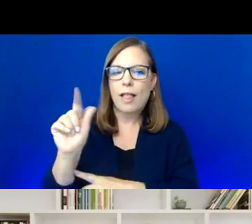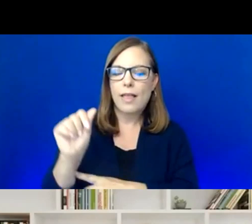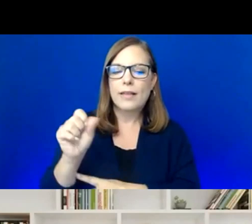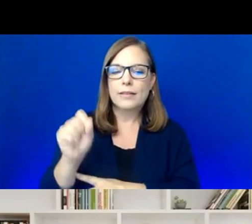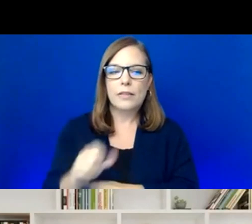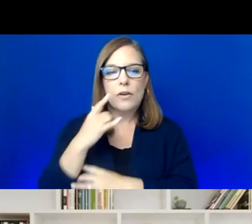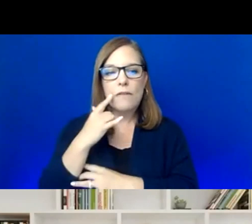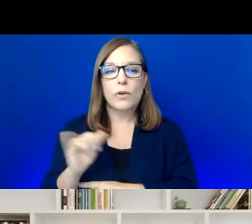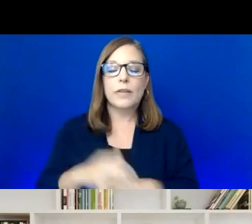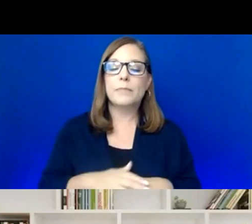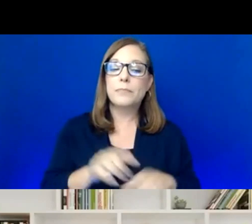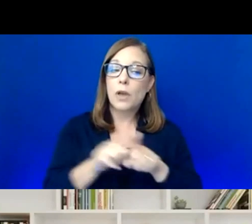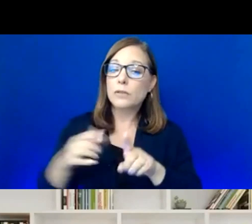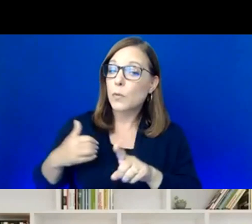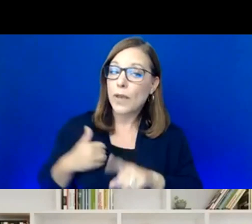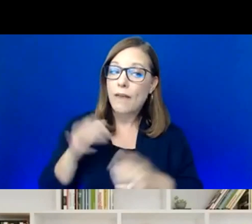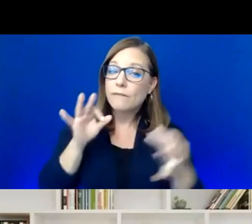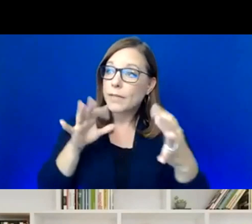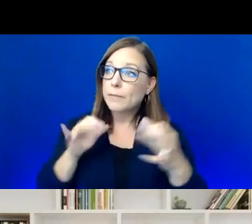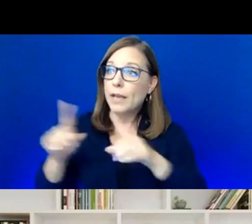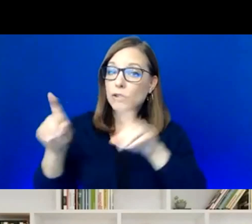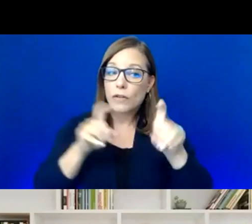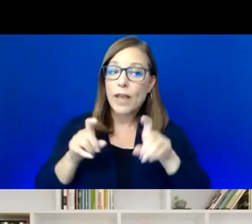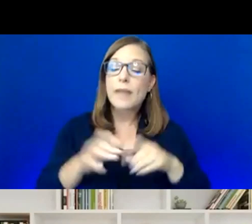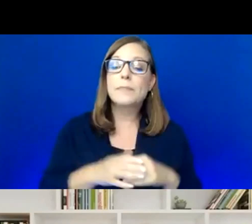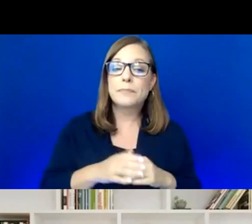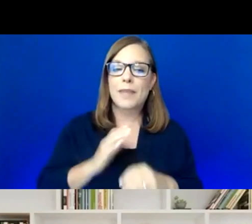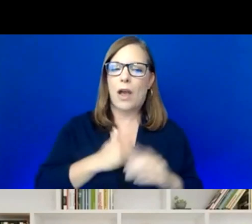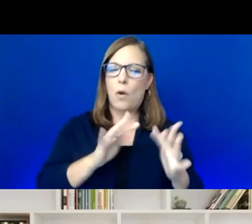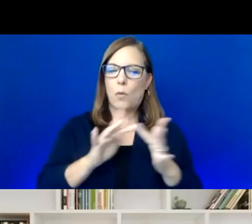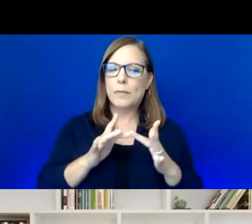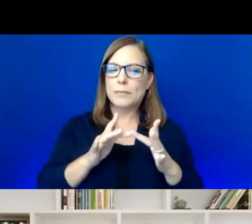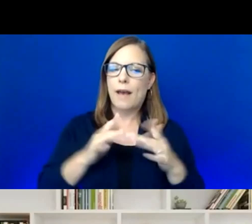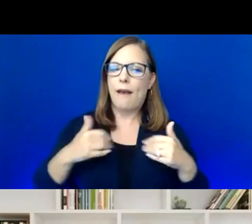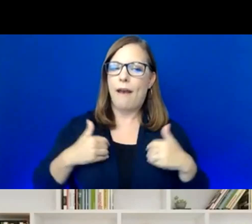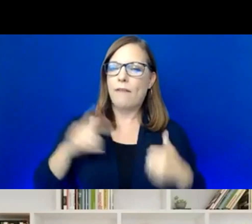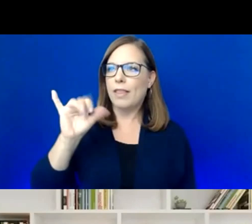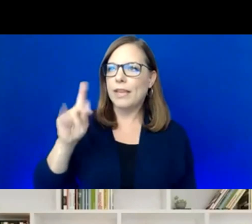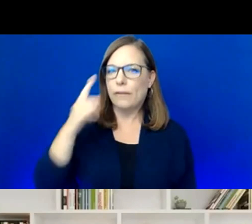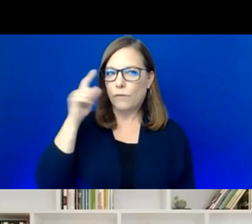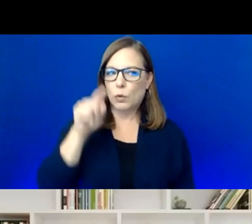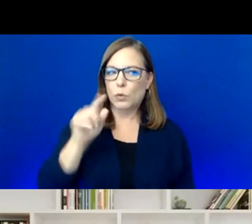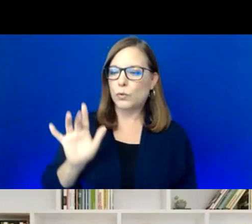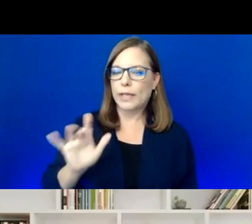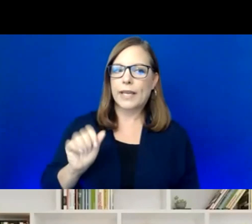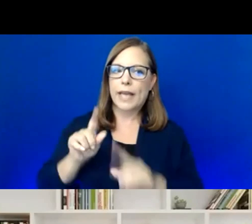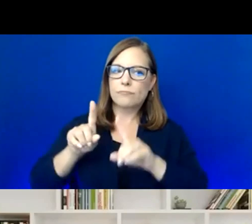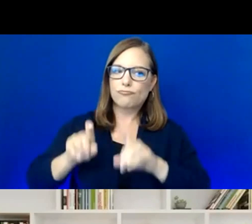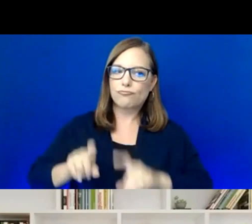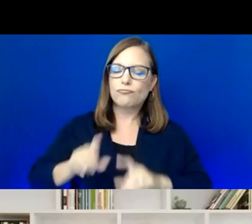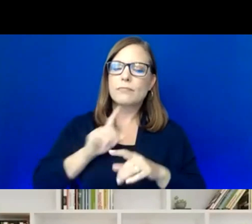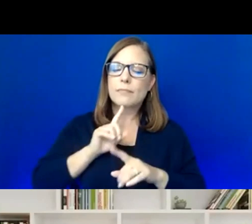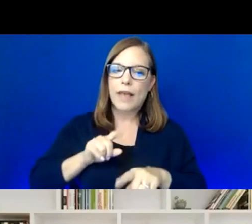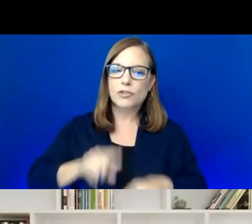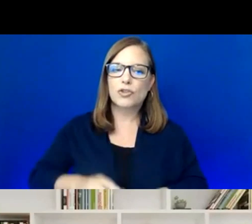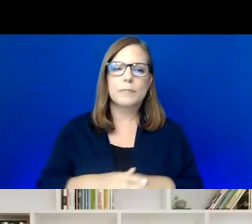survey that you can find the link on our website. I'll show you shortly where you can find that. The survey is also available, not